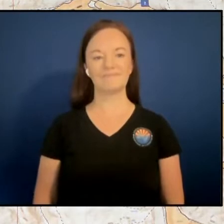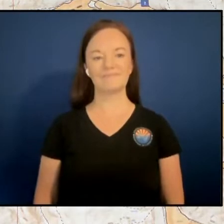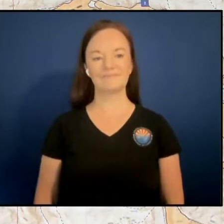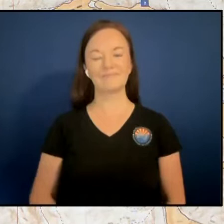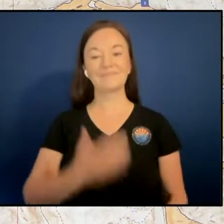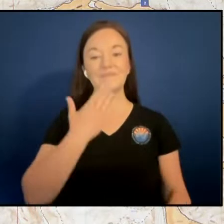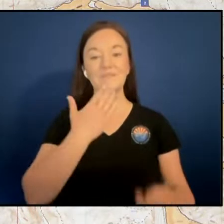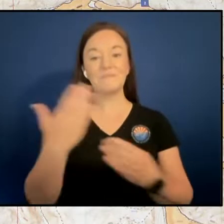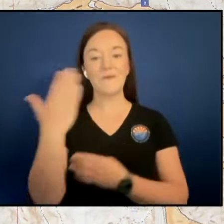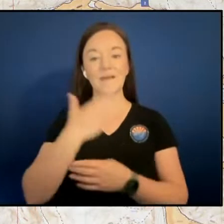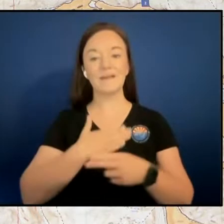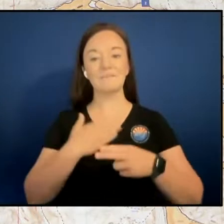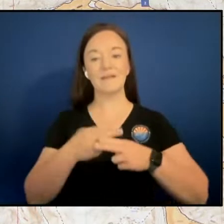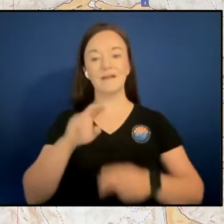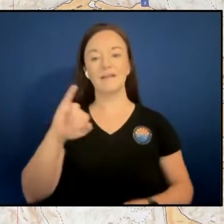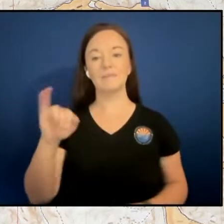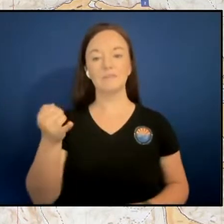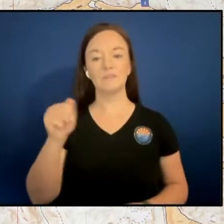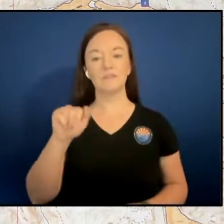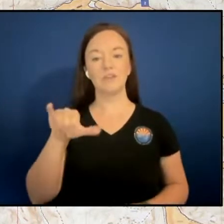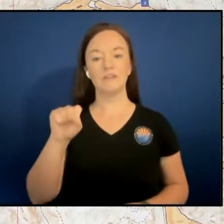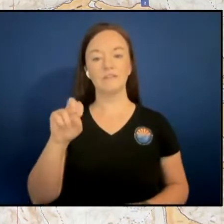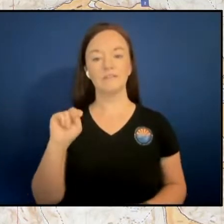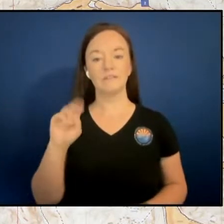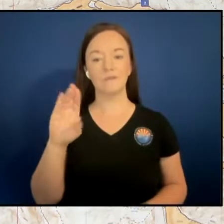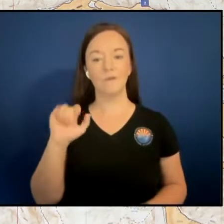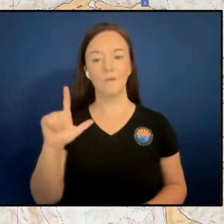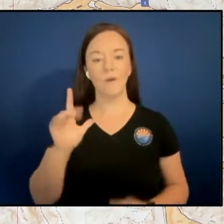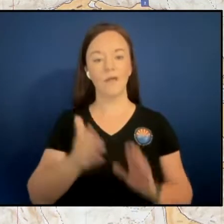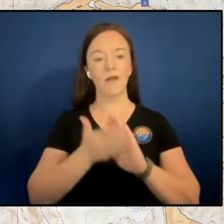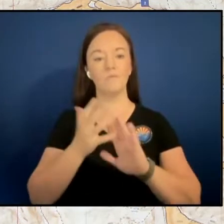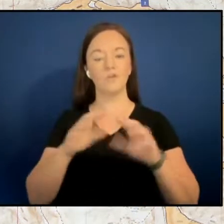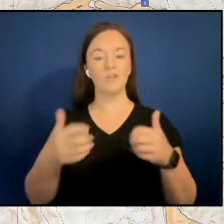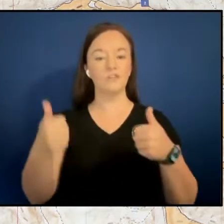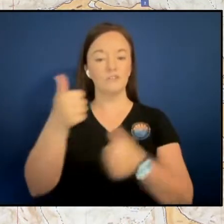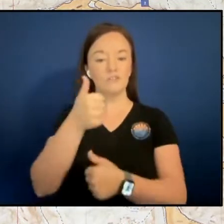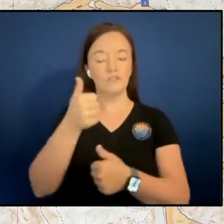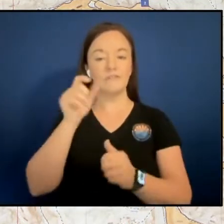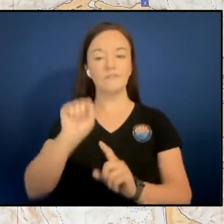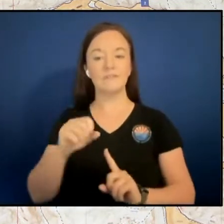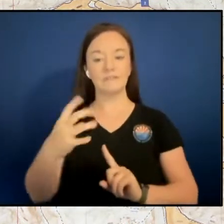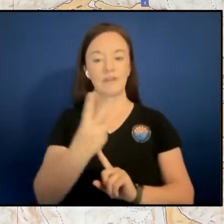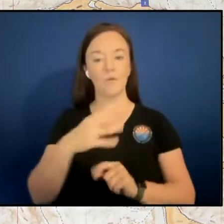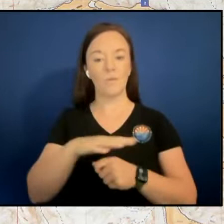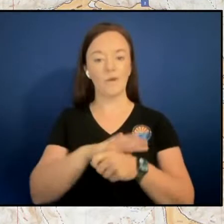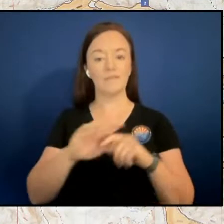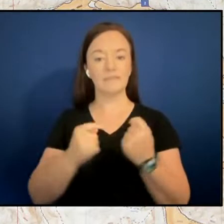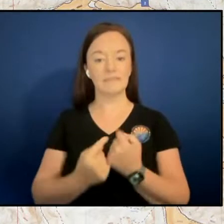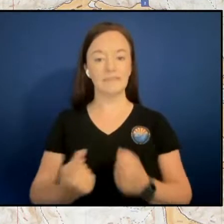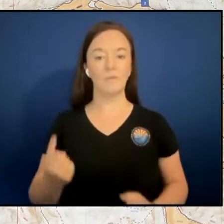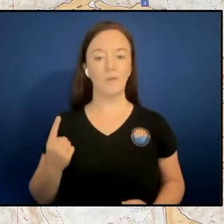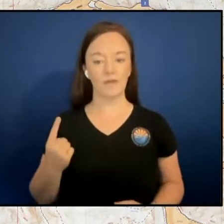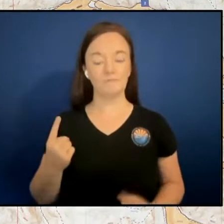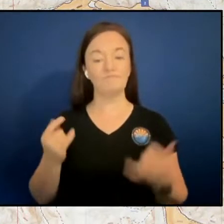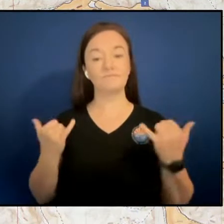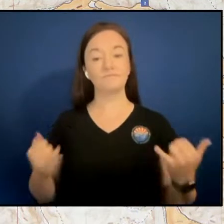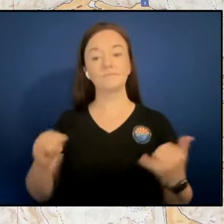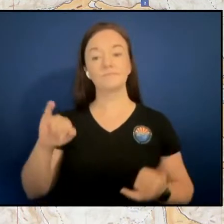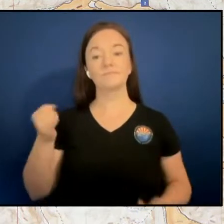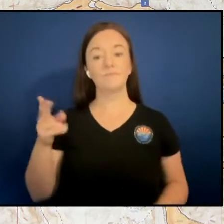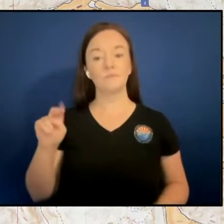Good morning. My name is Jason Coyle, Operations Section Chief for Southwest Area Team 1. Today is June